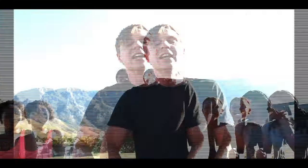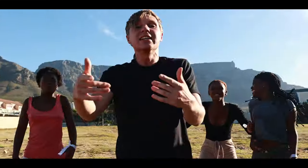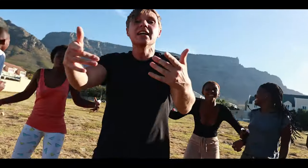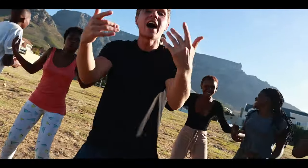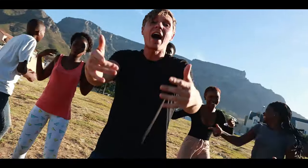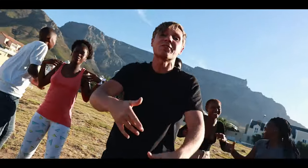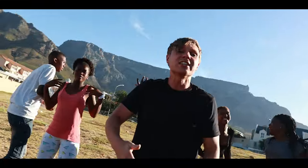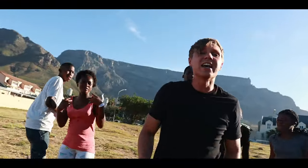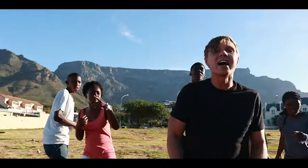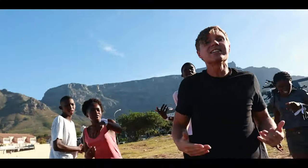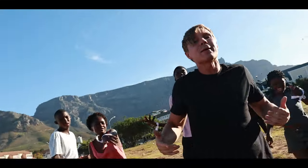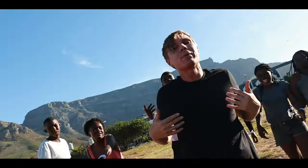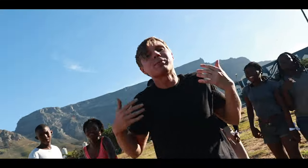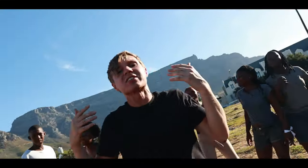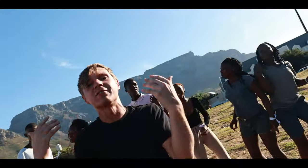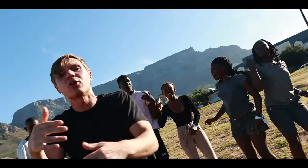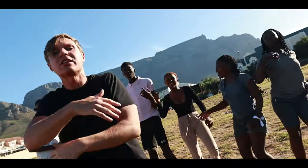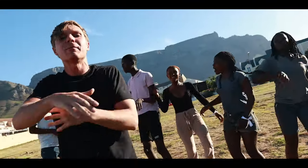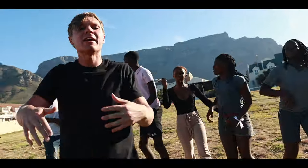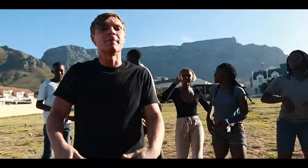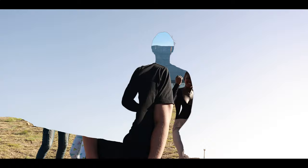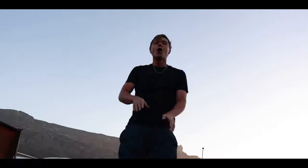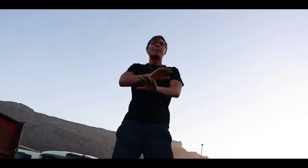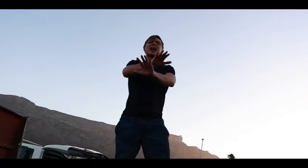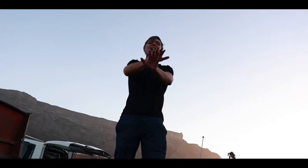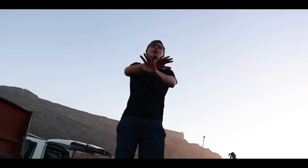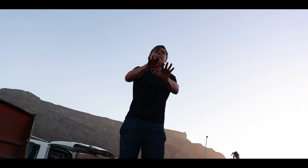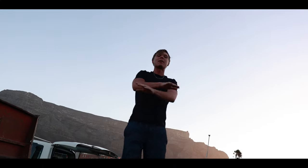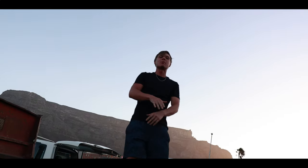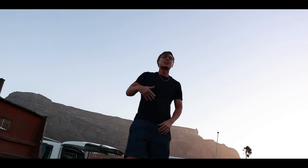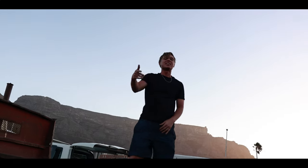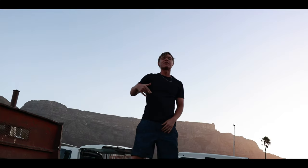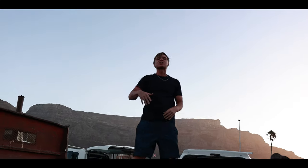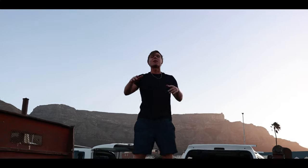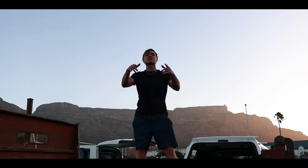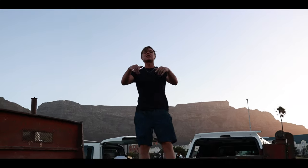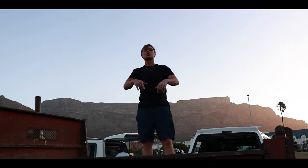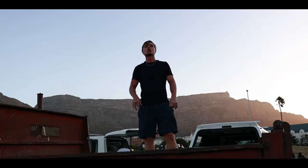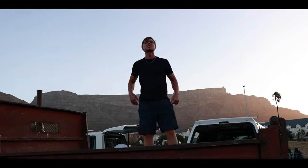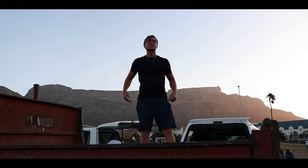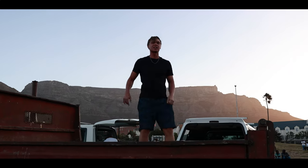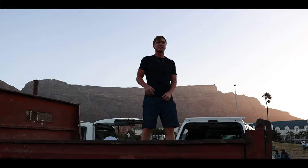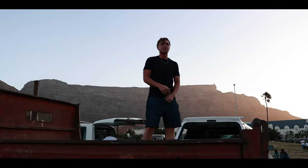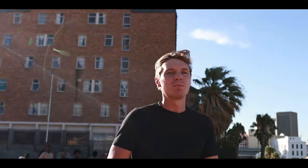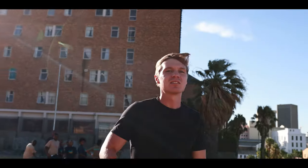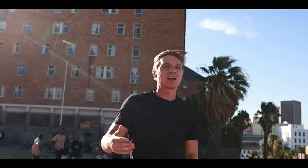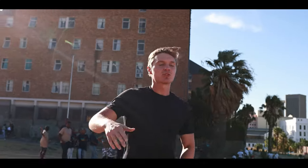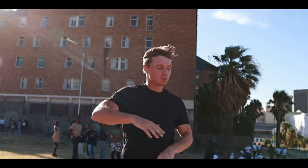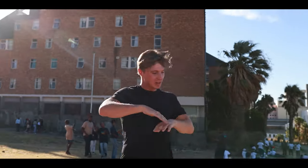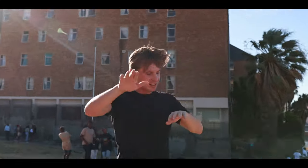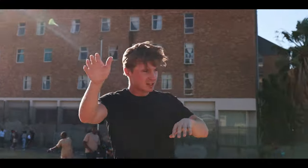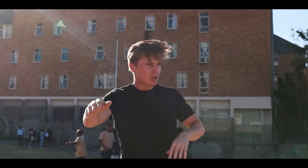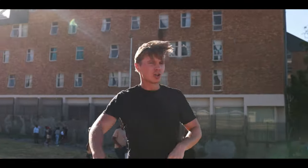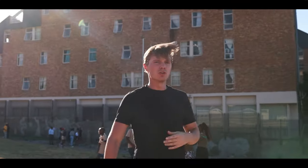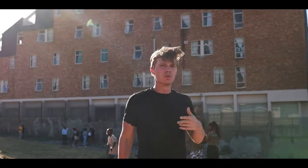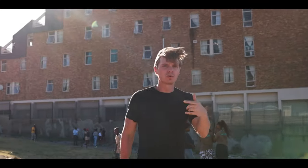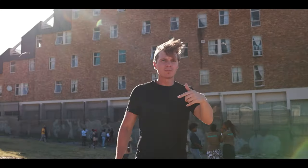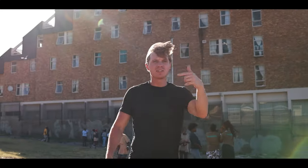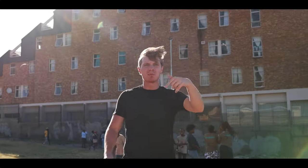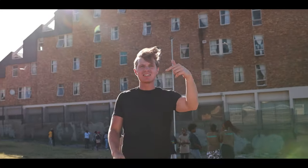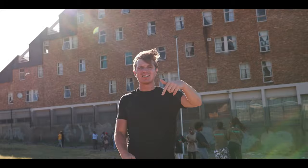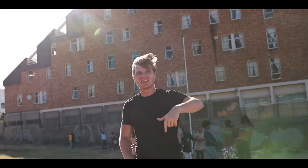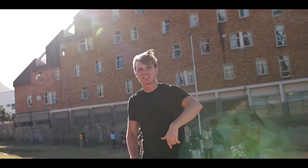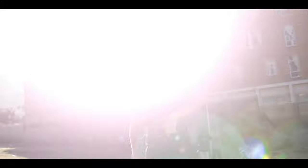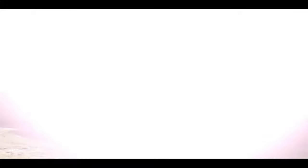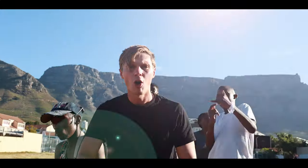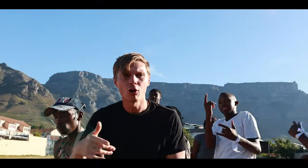shit. Yeah, after yeah, and yet people still vote them in. But I don't blame him, the devil smiles while he's causing sins. Time to rinse you from